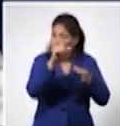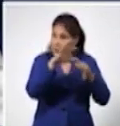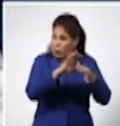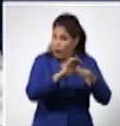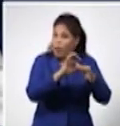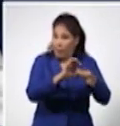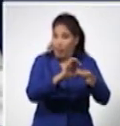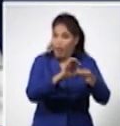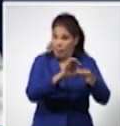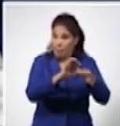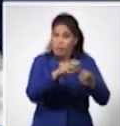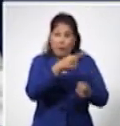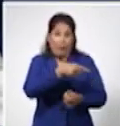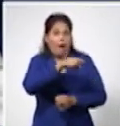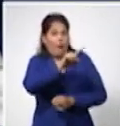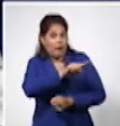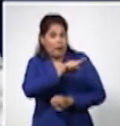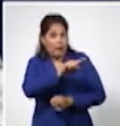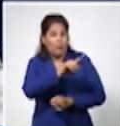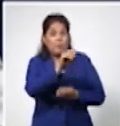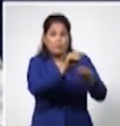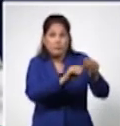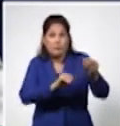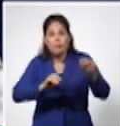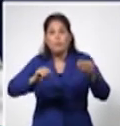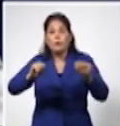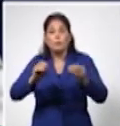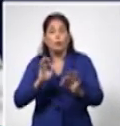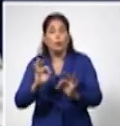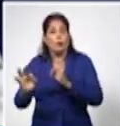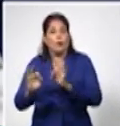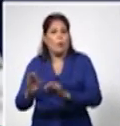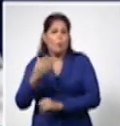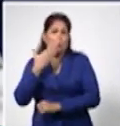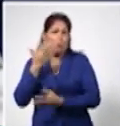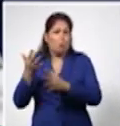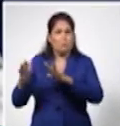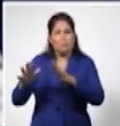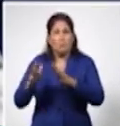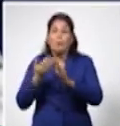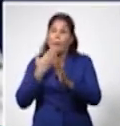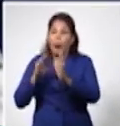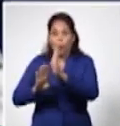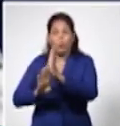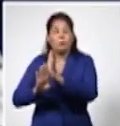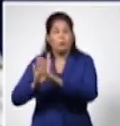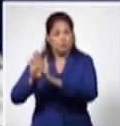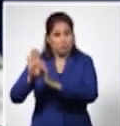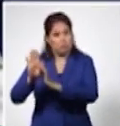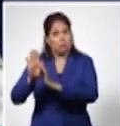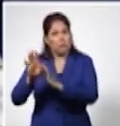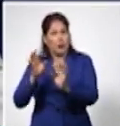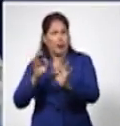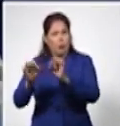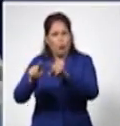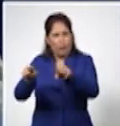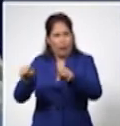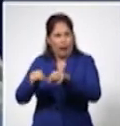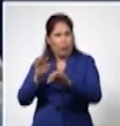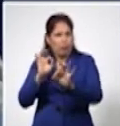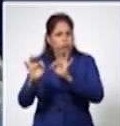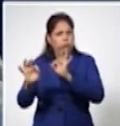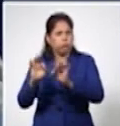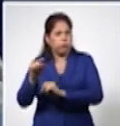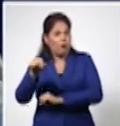is hospitalized in the Pedro Curi Tropical Medicine Institute, while the 3 others are in the Salvador